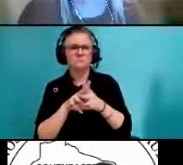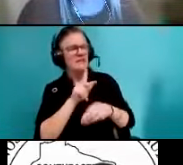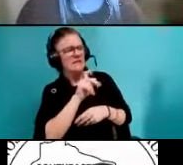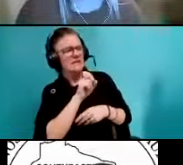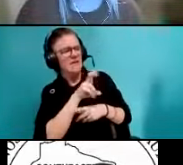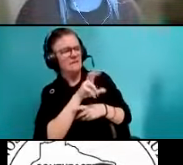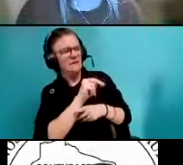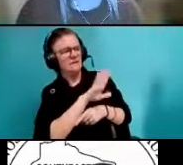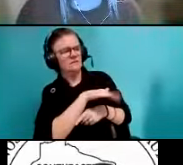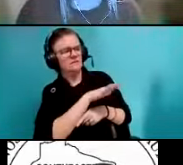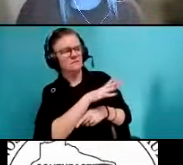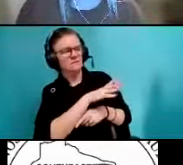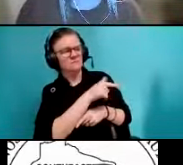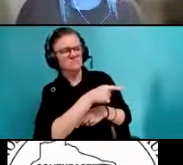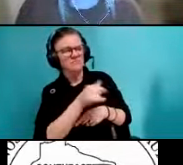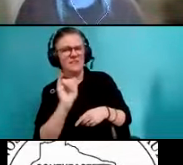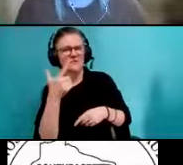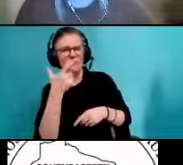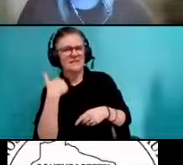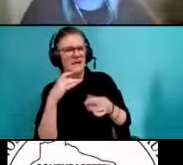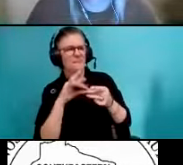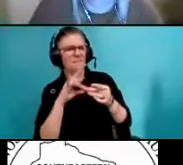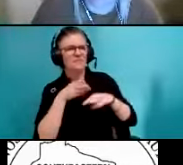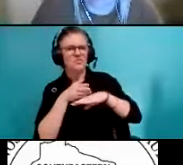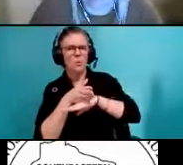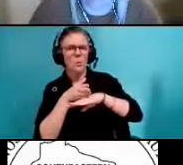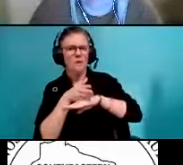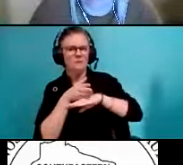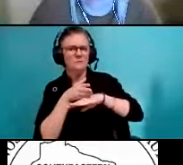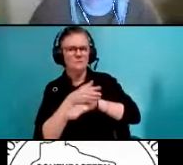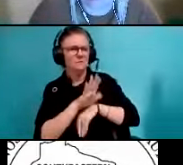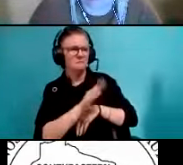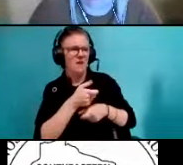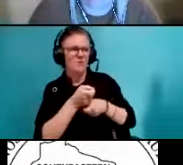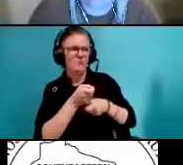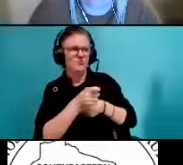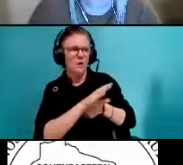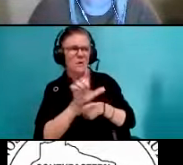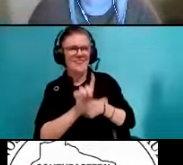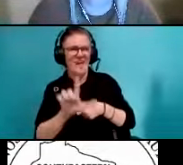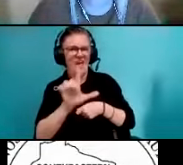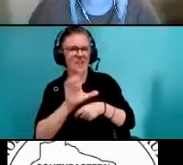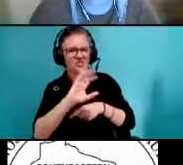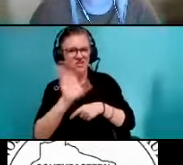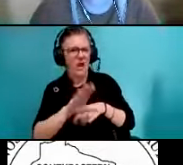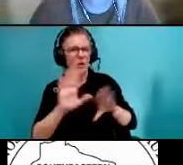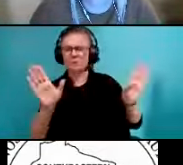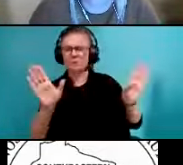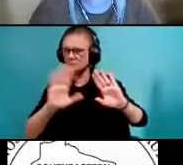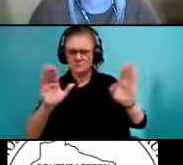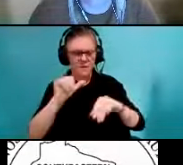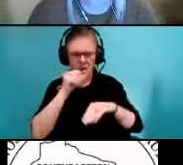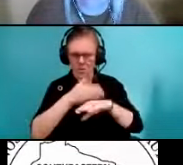think that's because I mentioned wooden platforms. I'm joking about the L. So yes, we'd